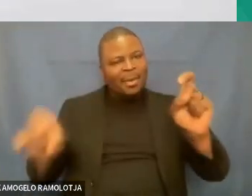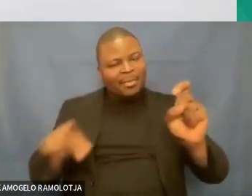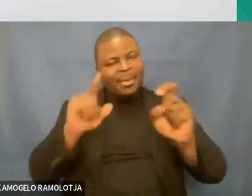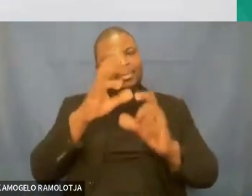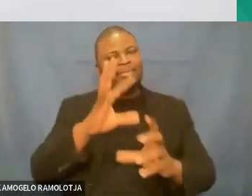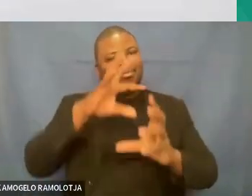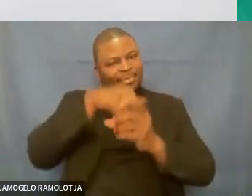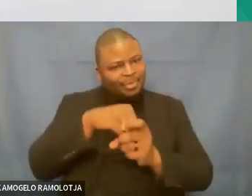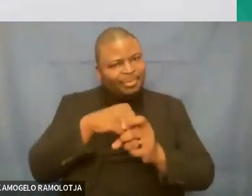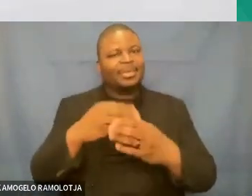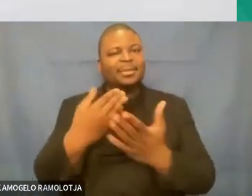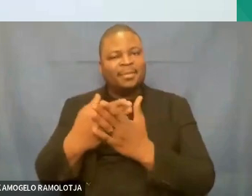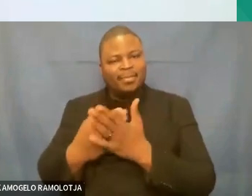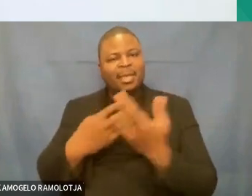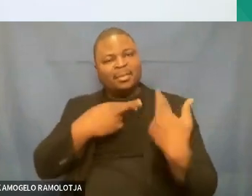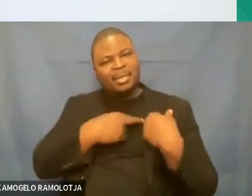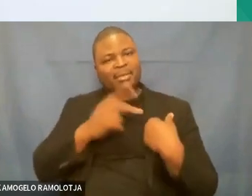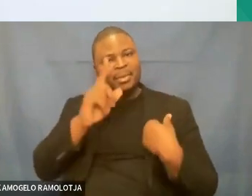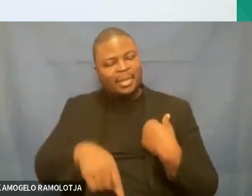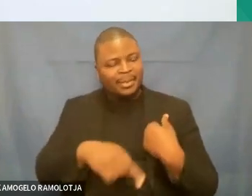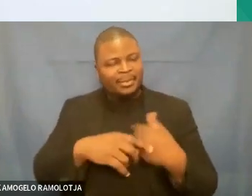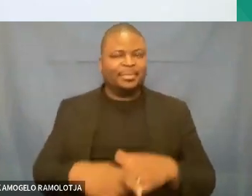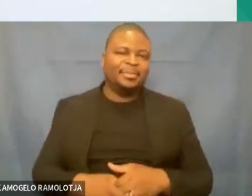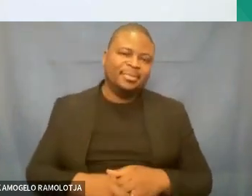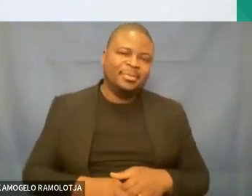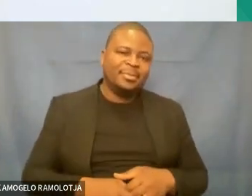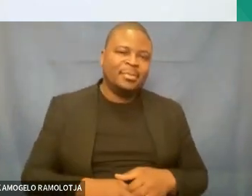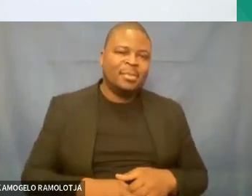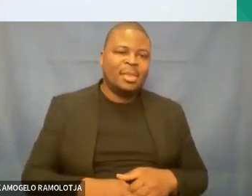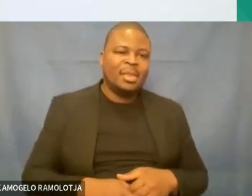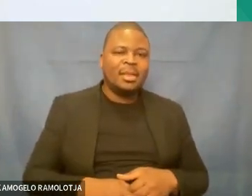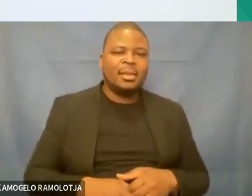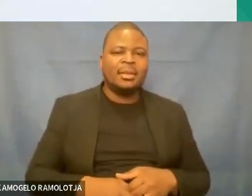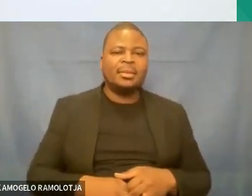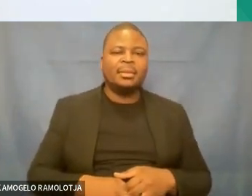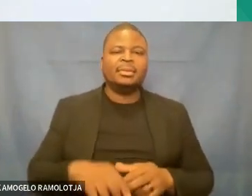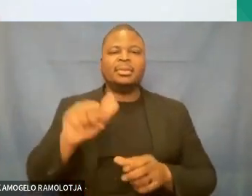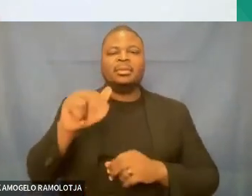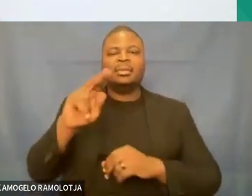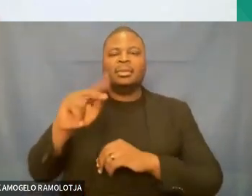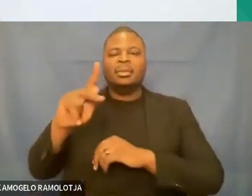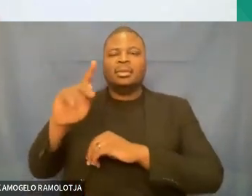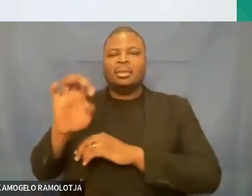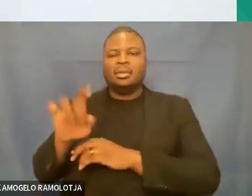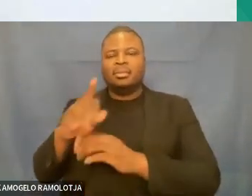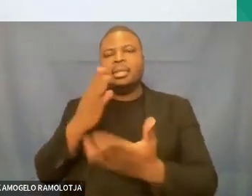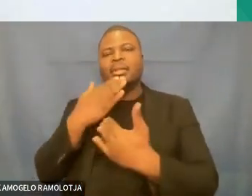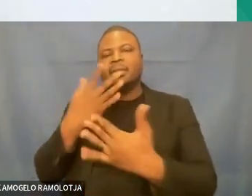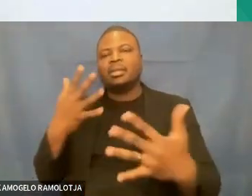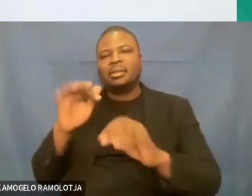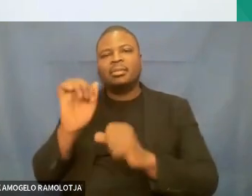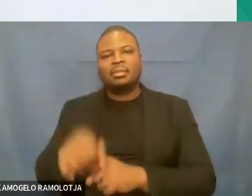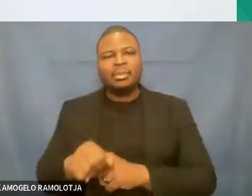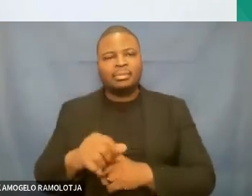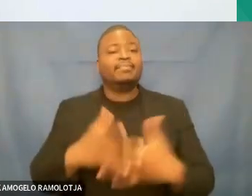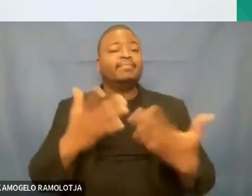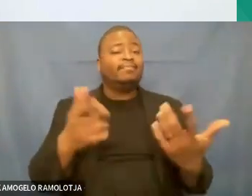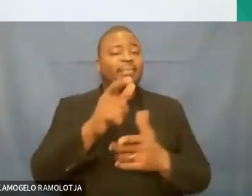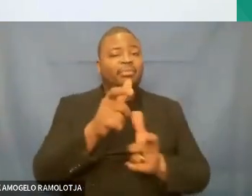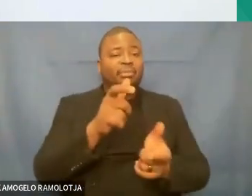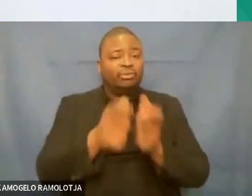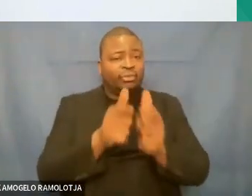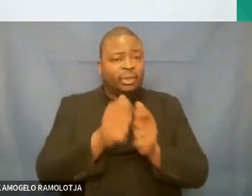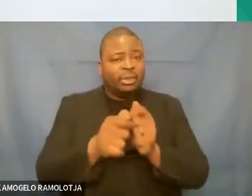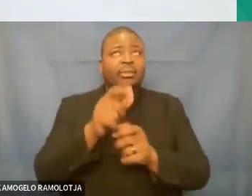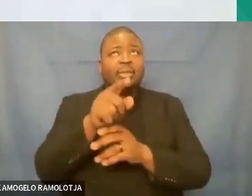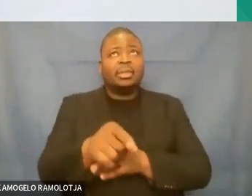accountable. Thank you so much, Anke. We appreciate you. Just to alert everyone, in the chat, there is